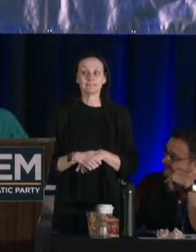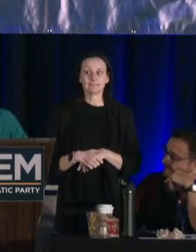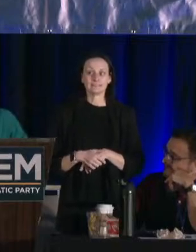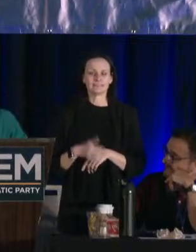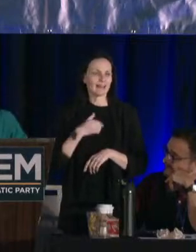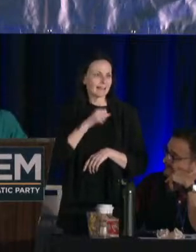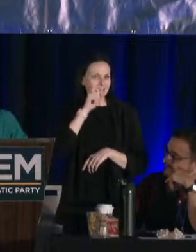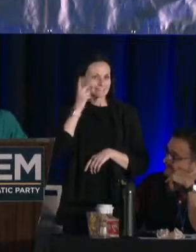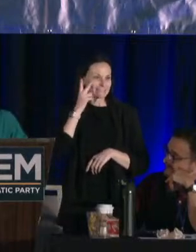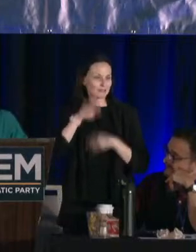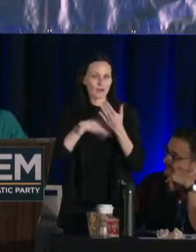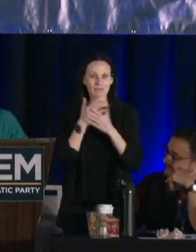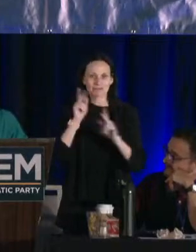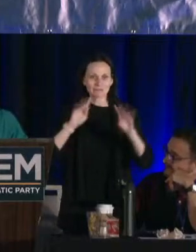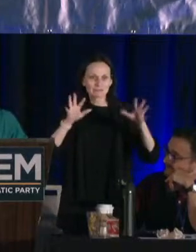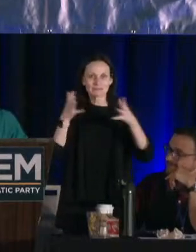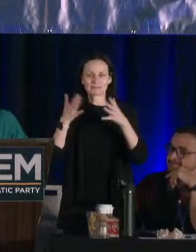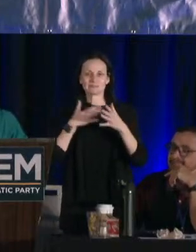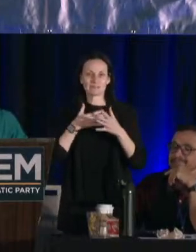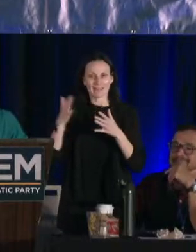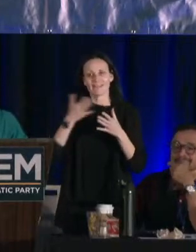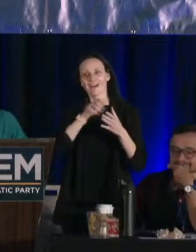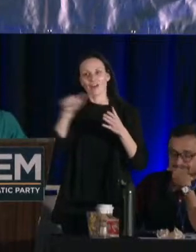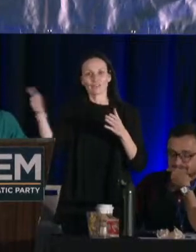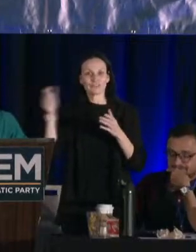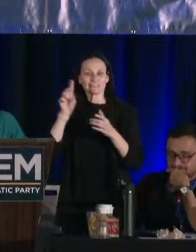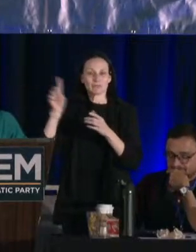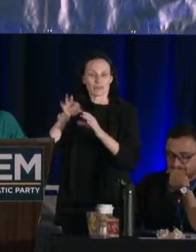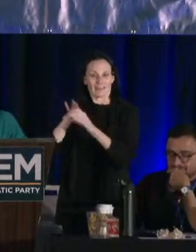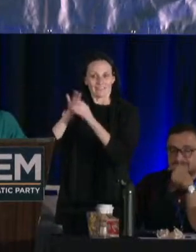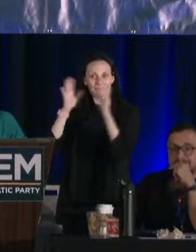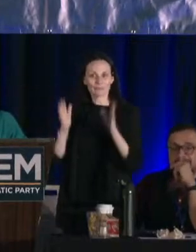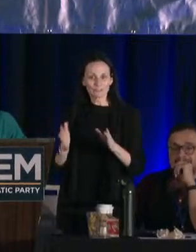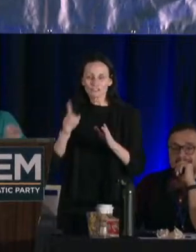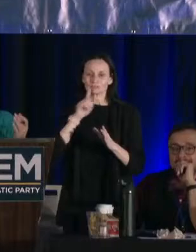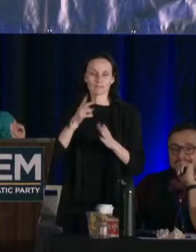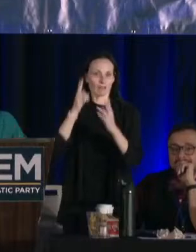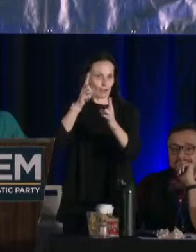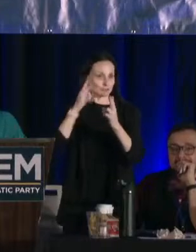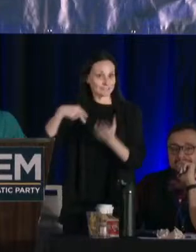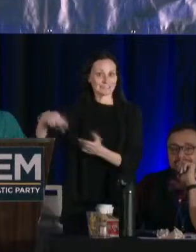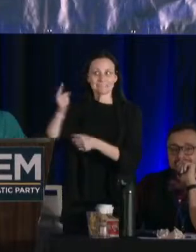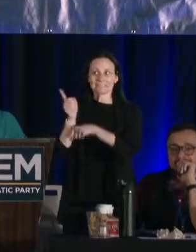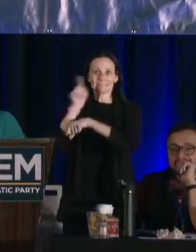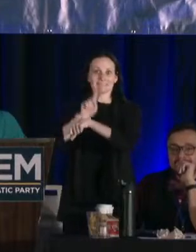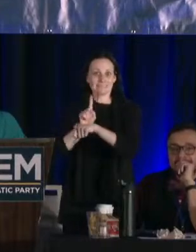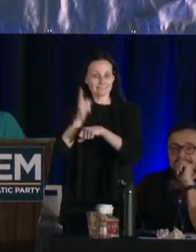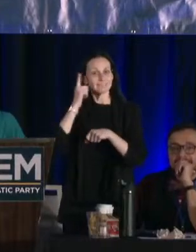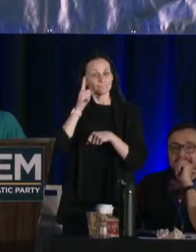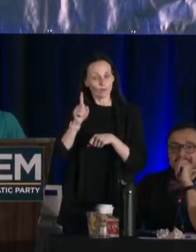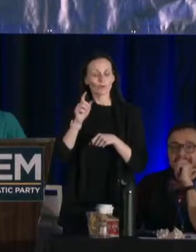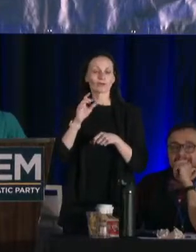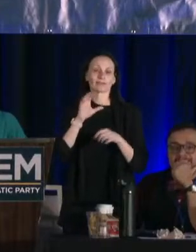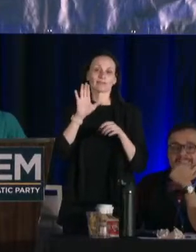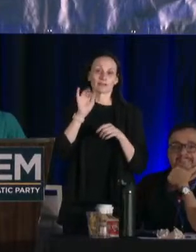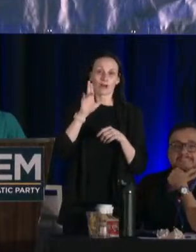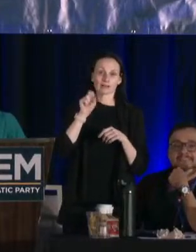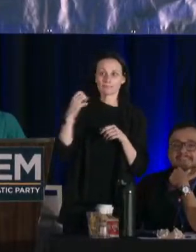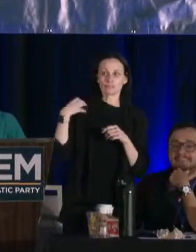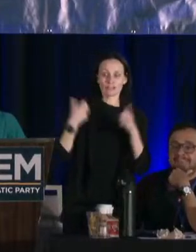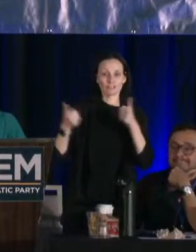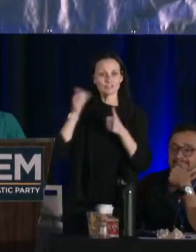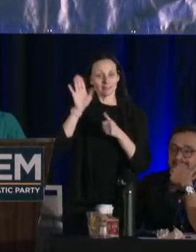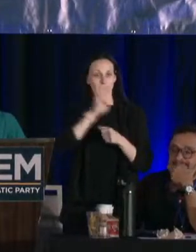I love seeing all my folks and my fellow Democrats. This is an honor to stand here on behalf of the rest of my caucus chairs and